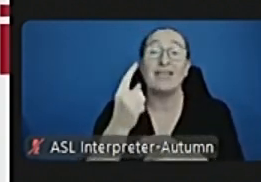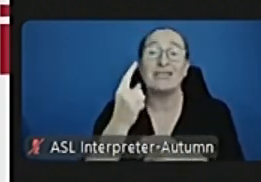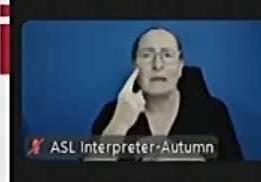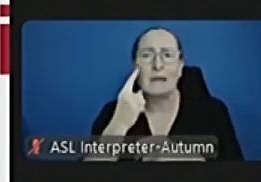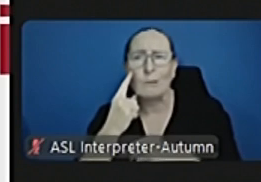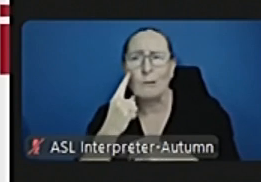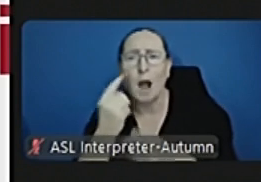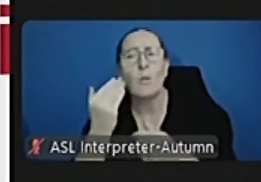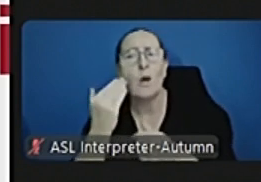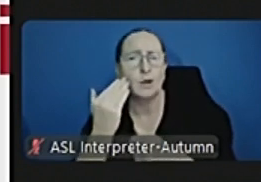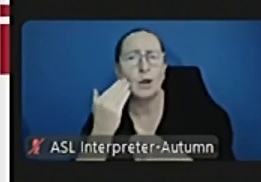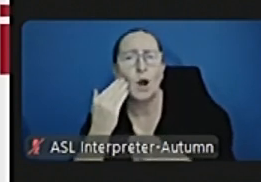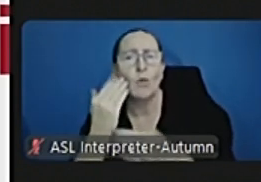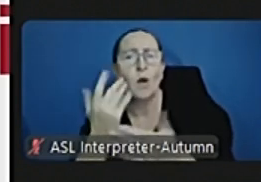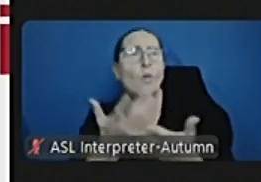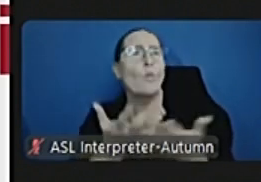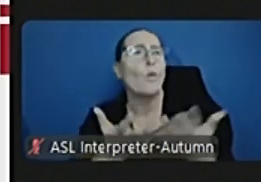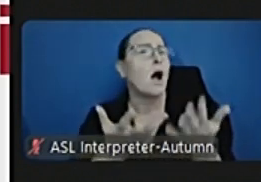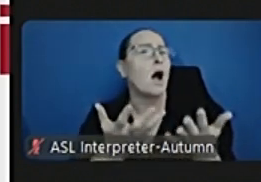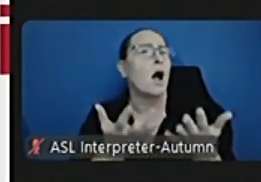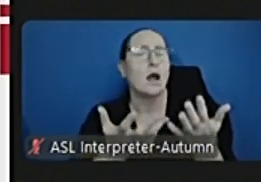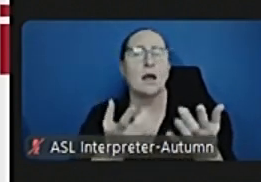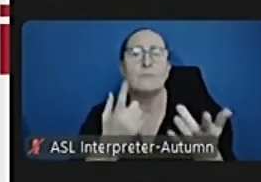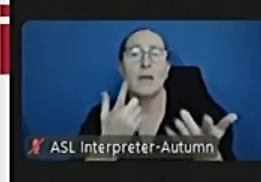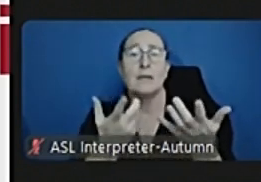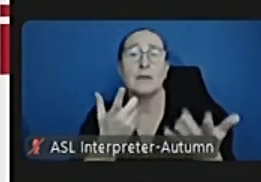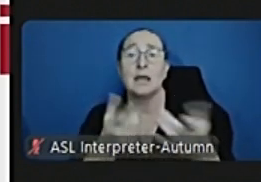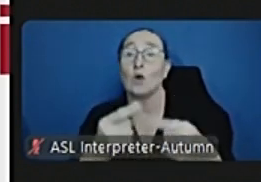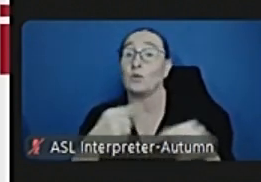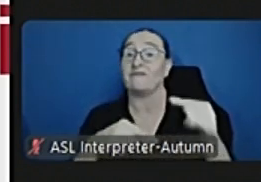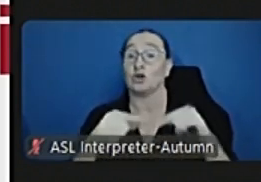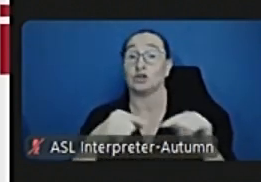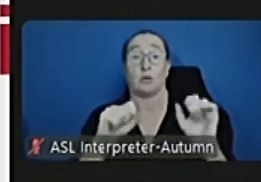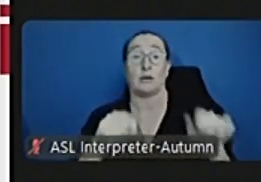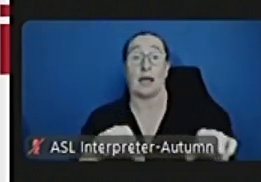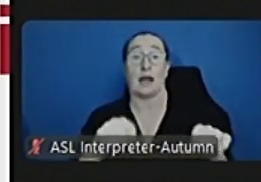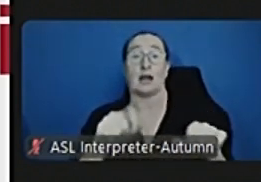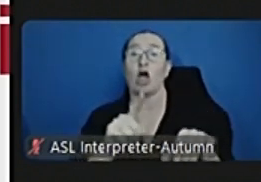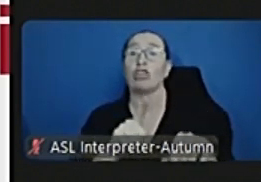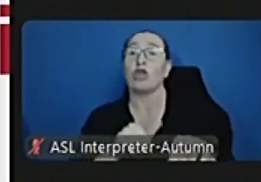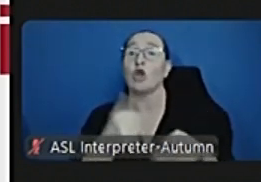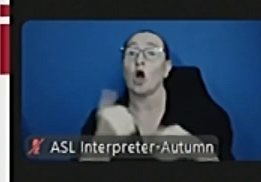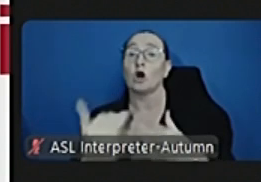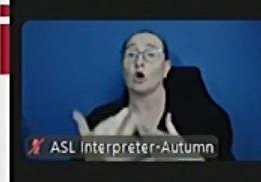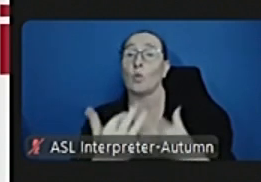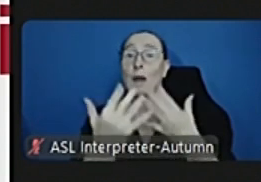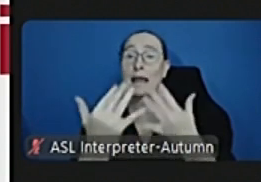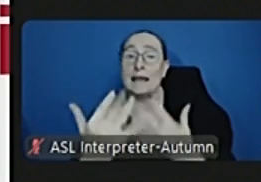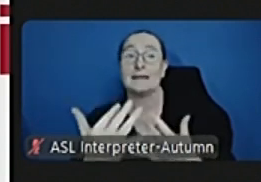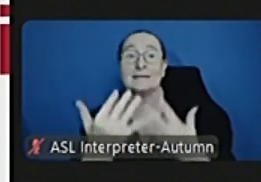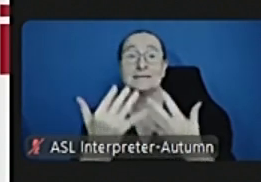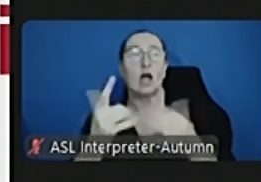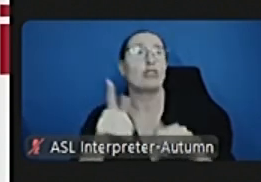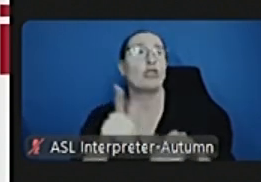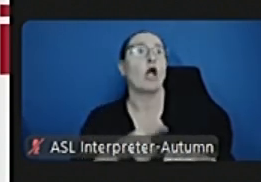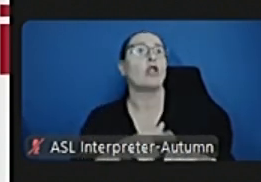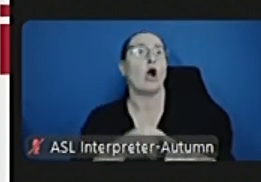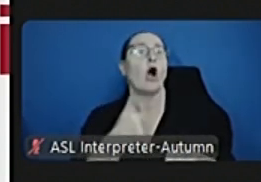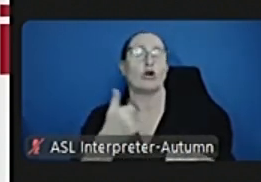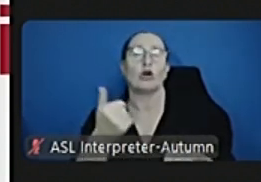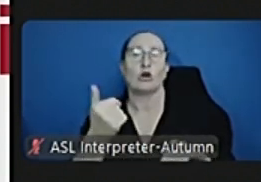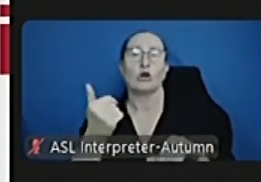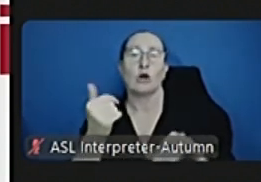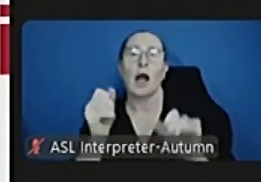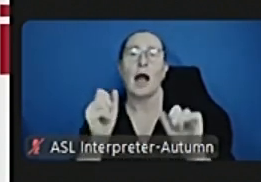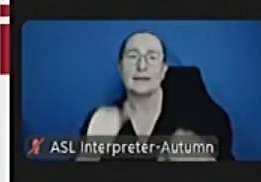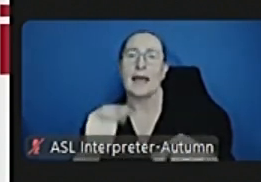know what it might be because it might be reversible. And the longer I wait, the longer it will be that I can